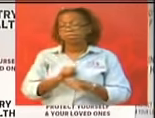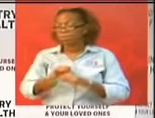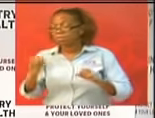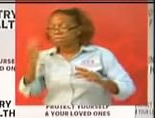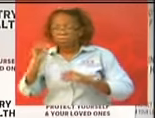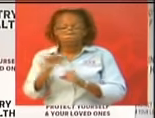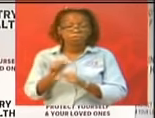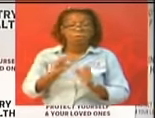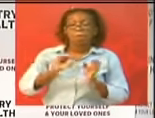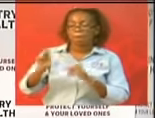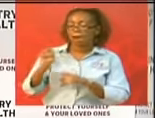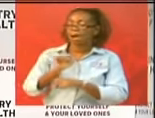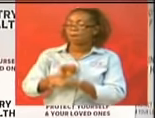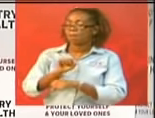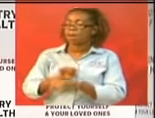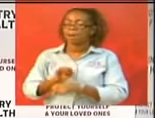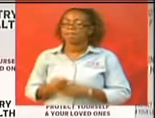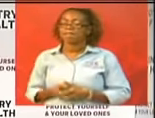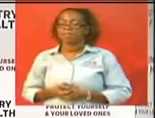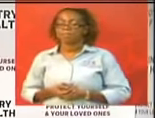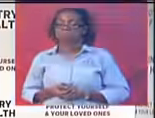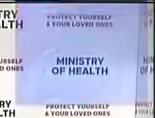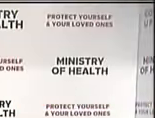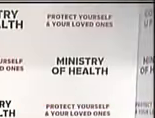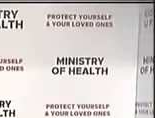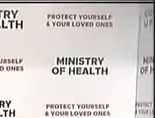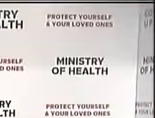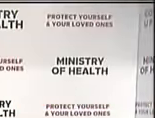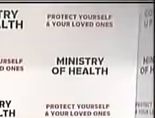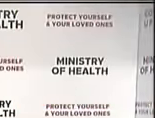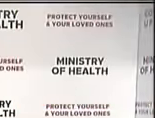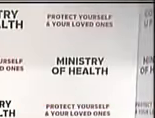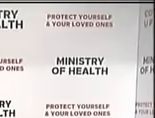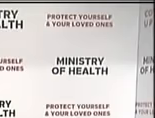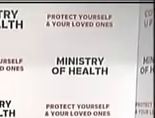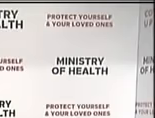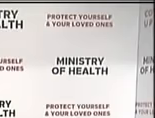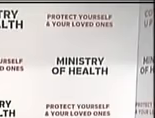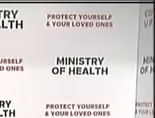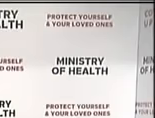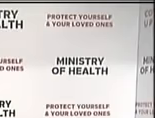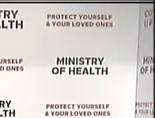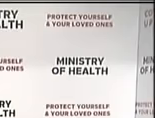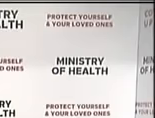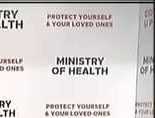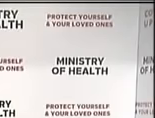much, CMO. We now go back to CL Communications for a follow-up question.